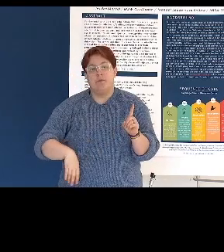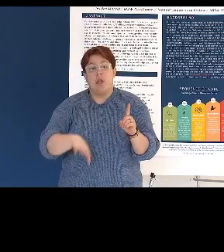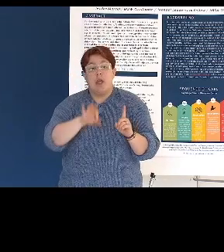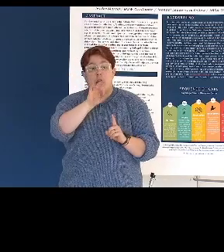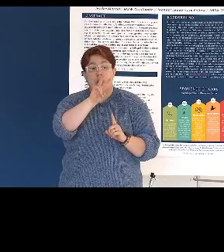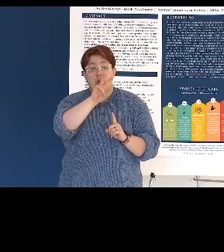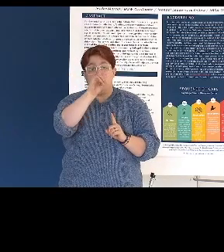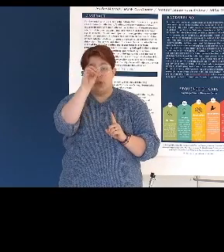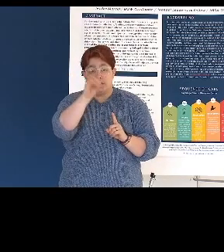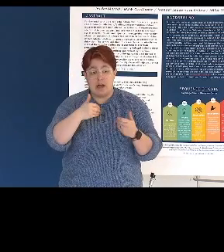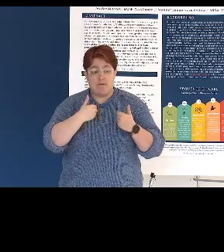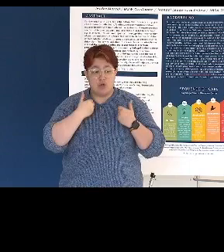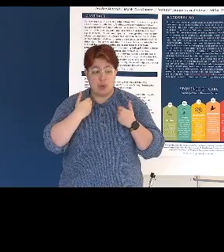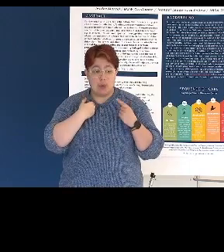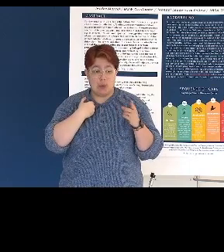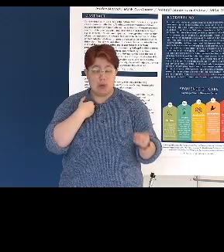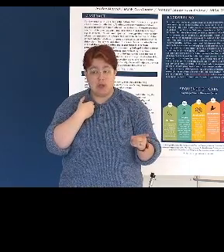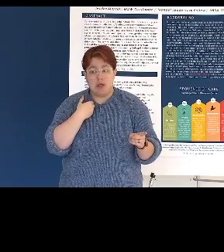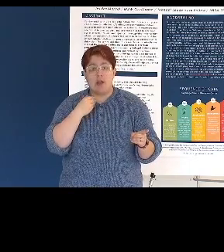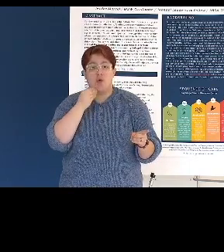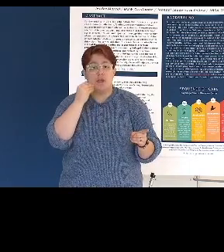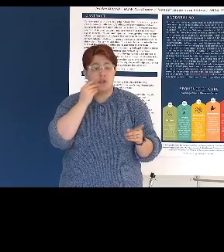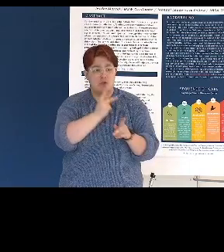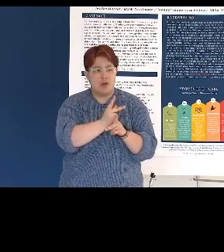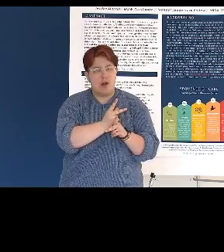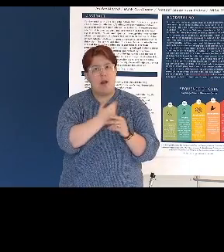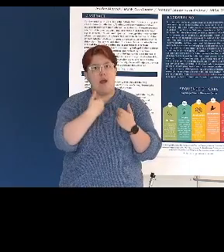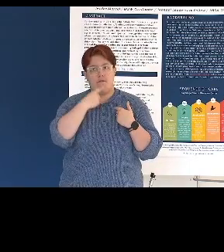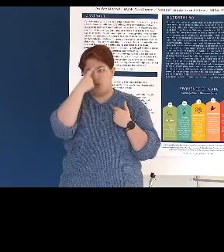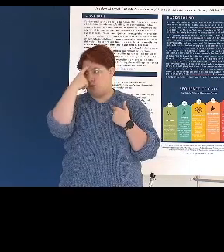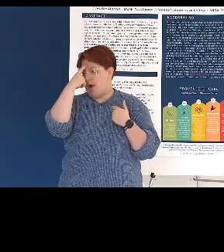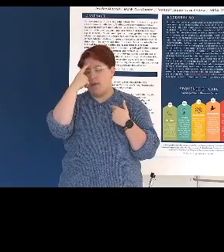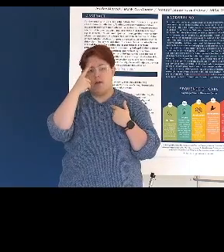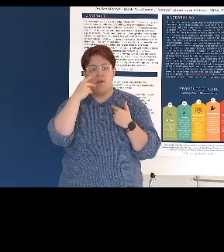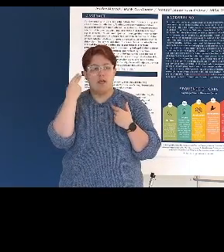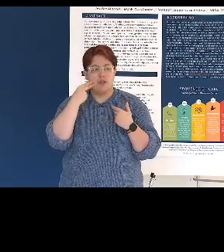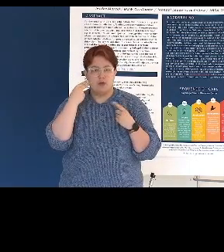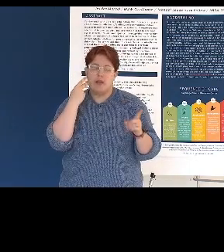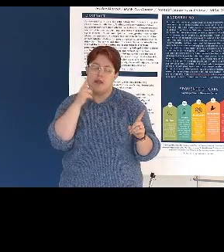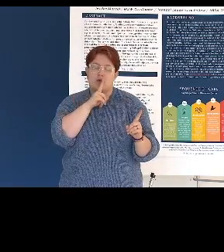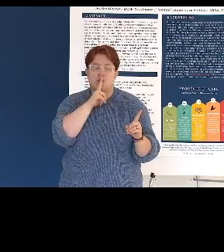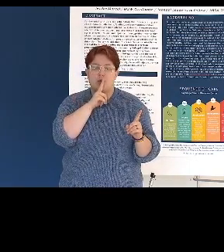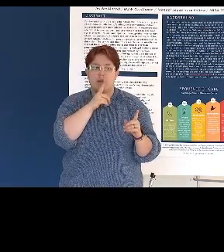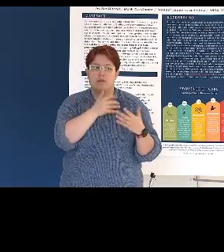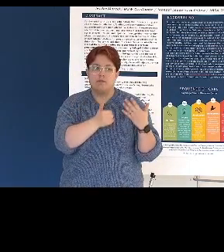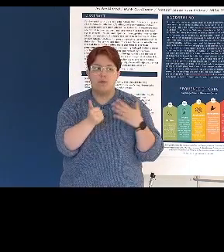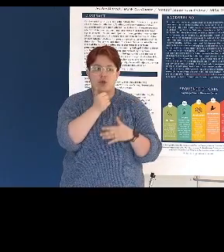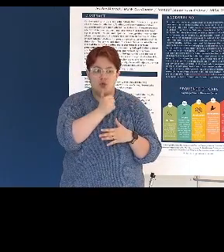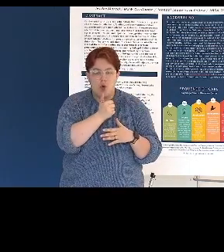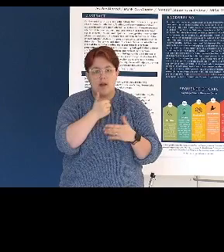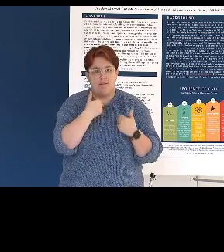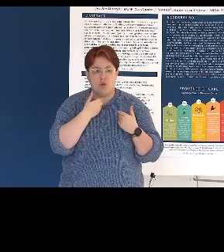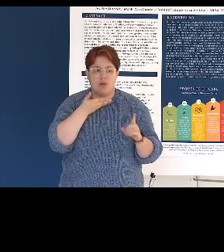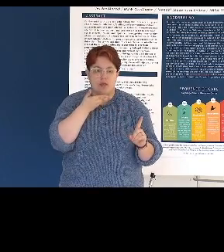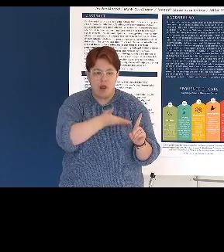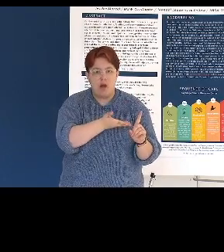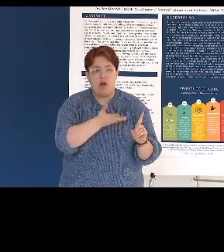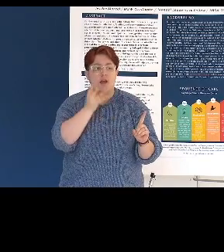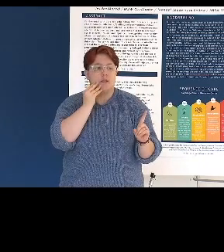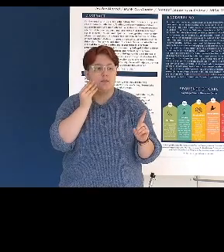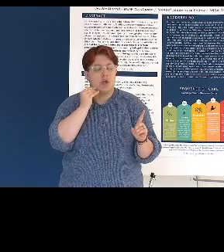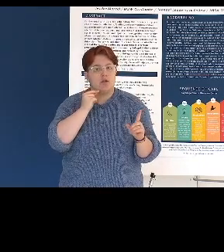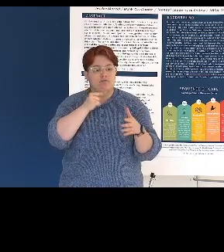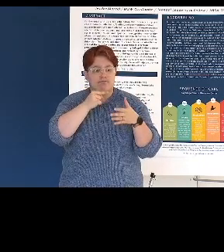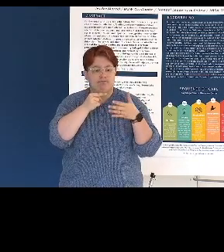92% of youth in residential care with trauma history, which is the majority of youth in residential, have experienced multiple